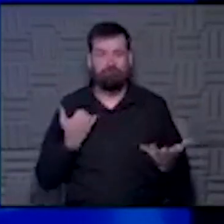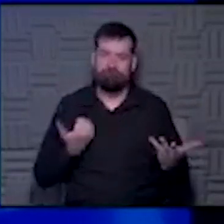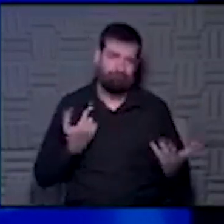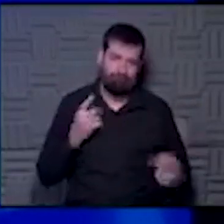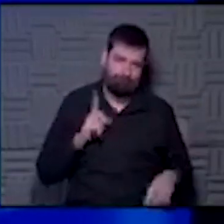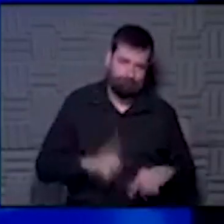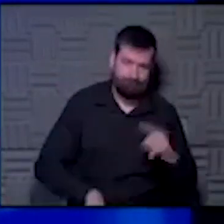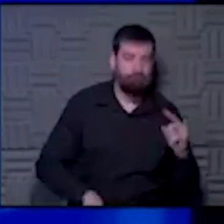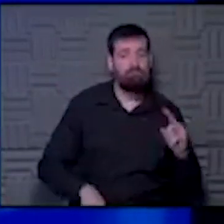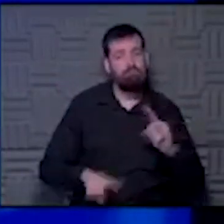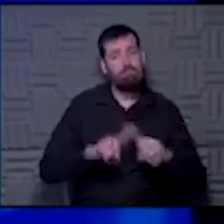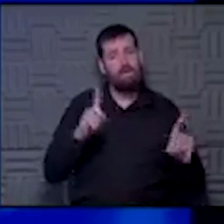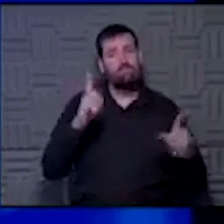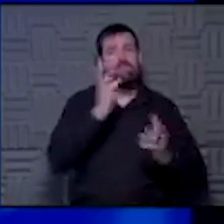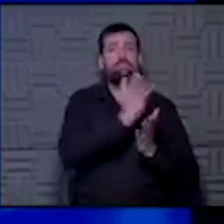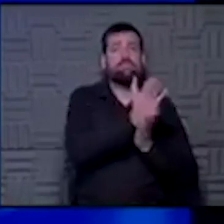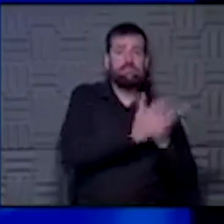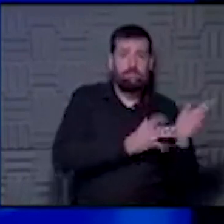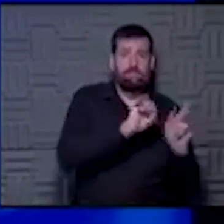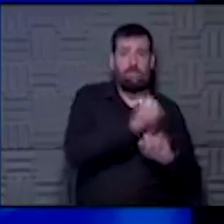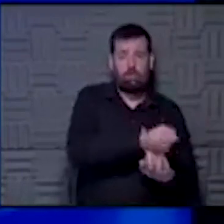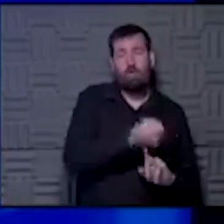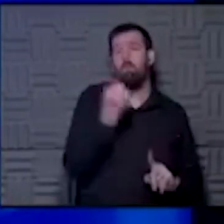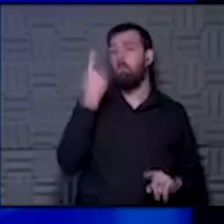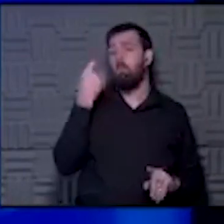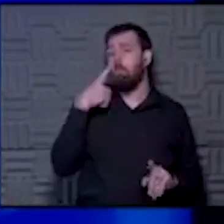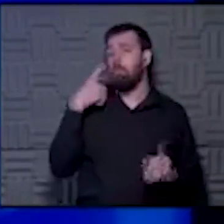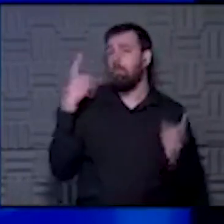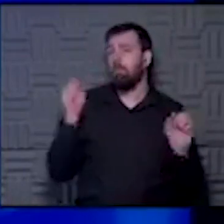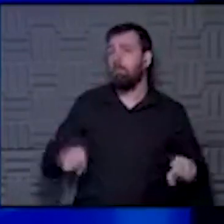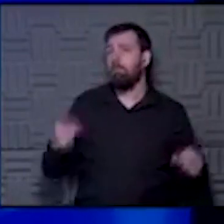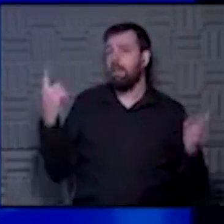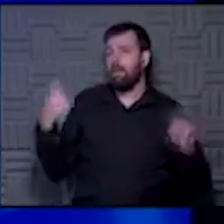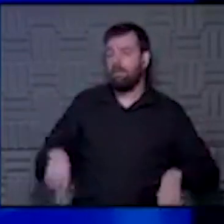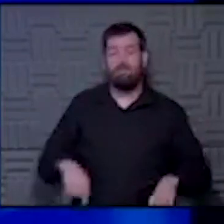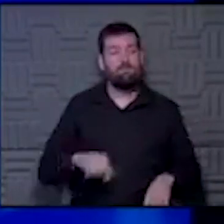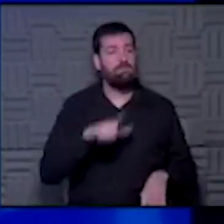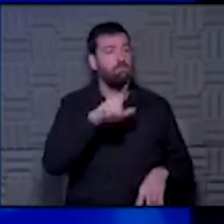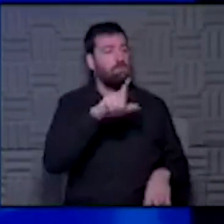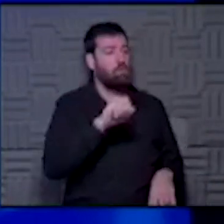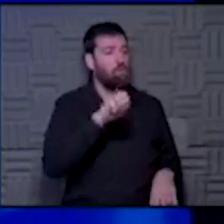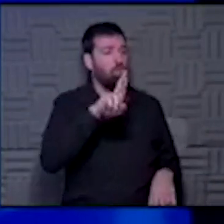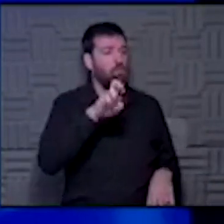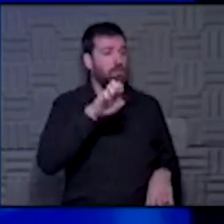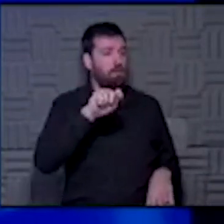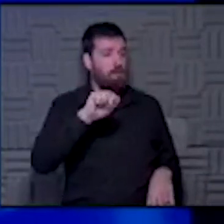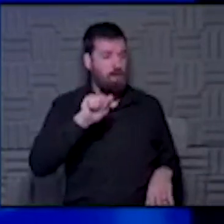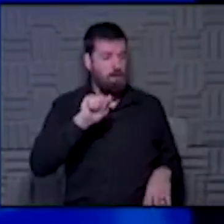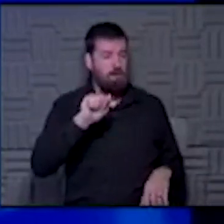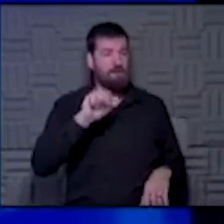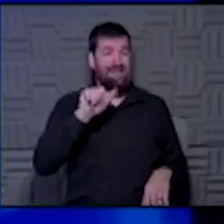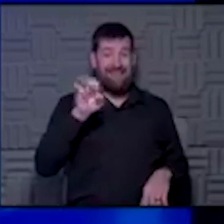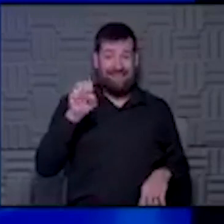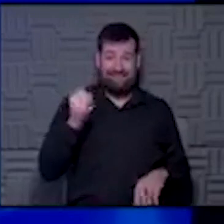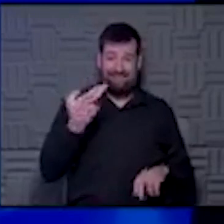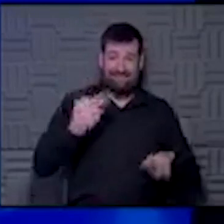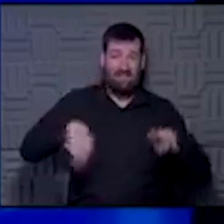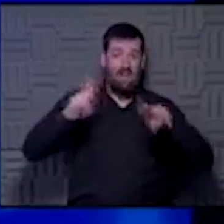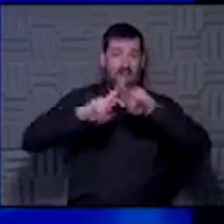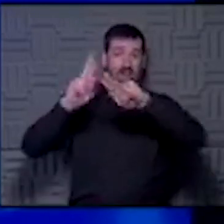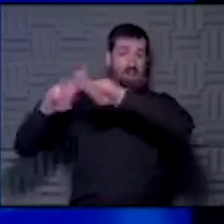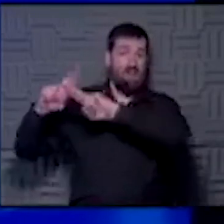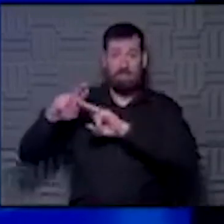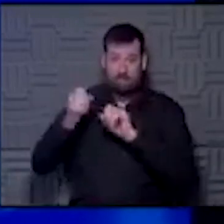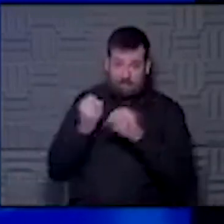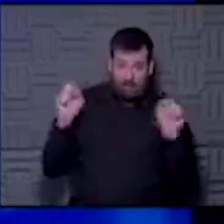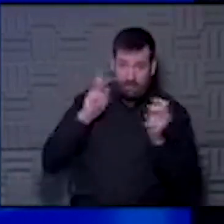but I can envision scenarios where that might happen. Okay, so Loretta is saying, with a rise in cases, is it safe to go see my doctor